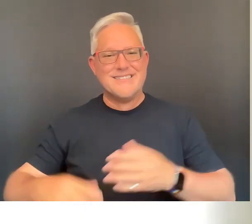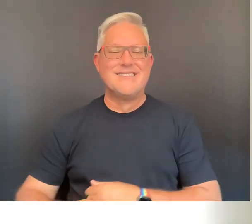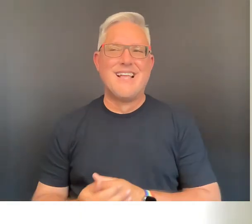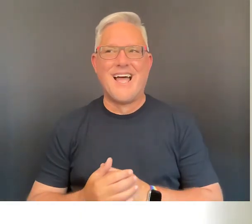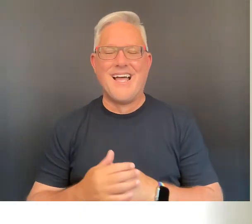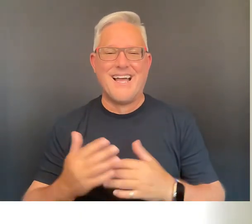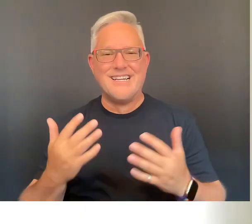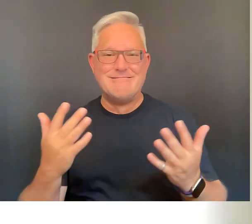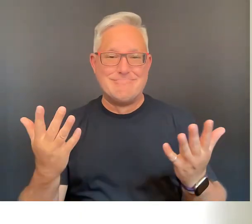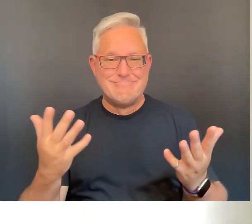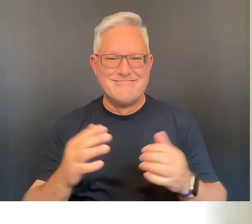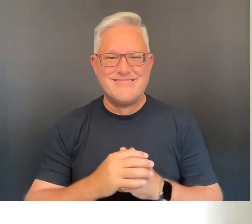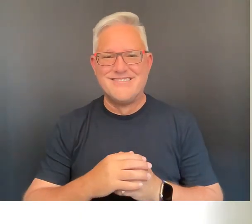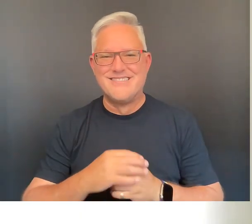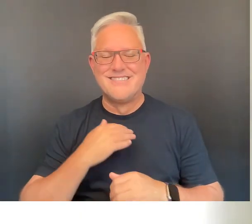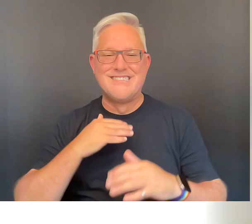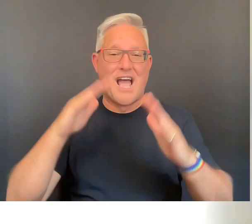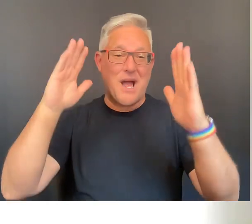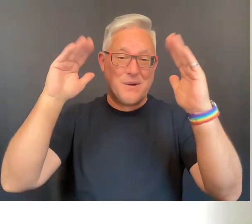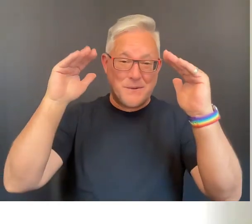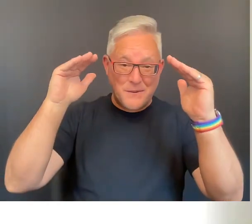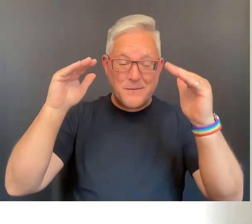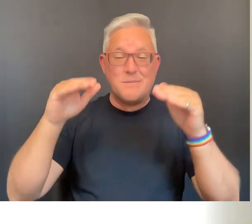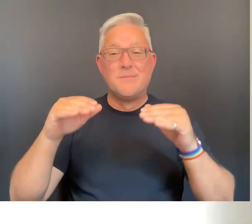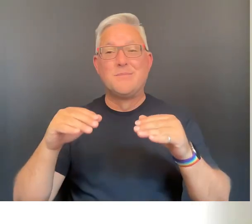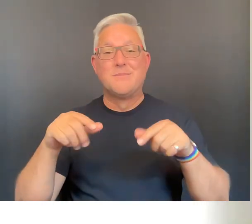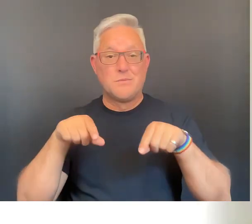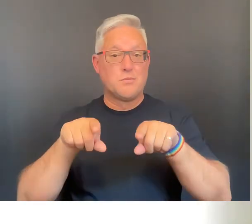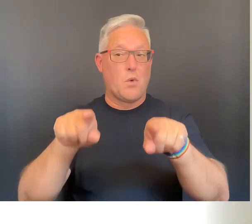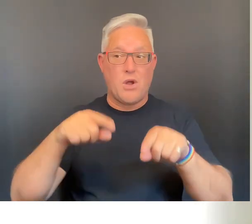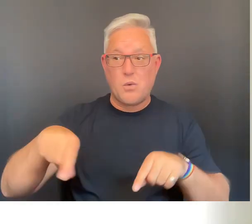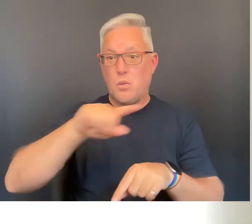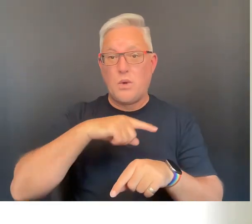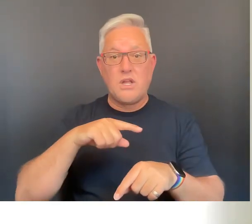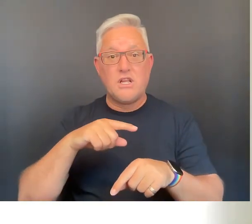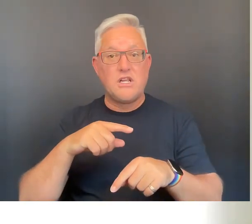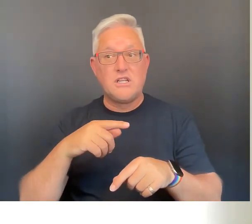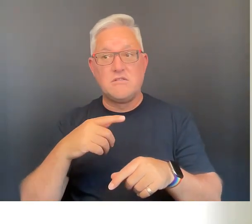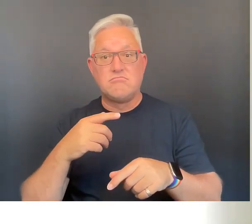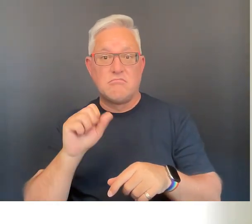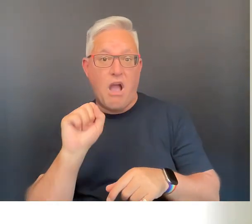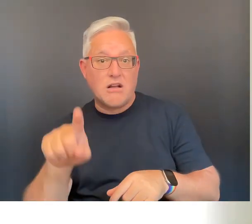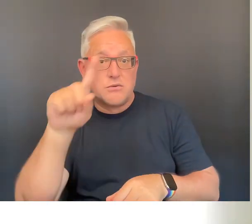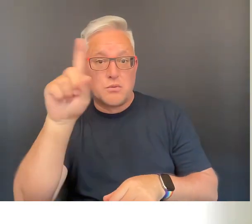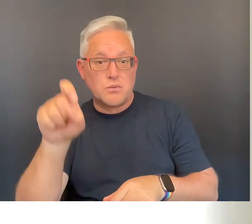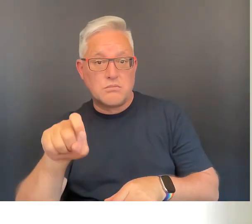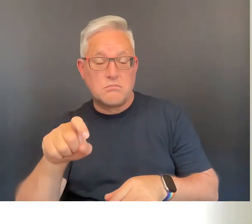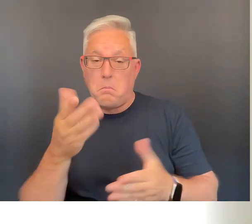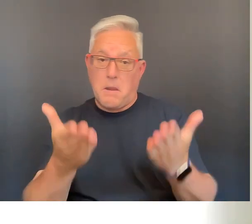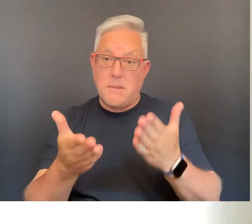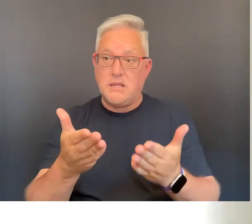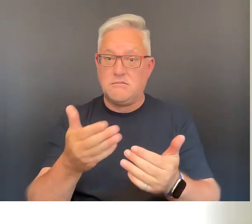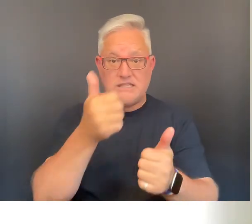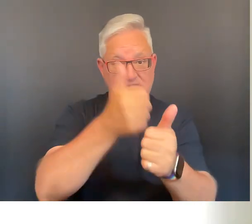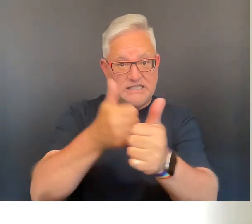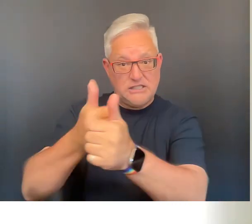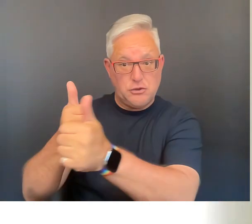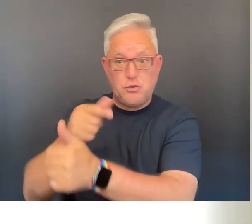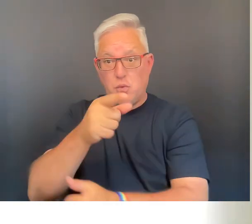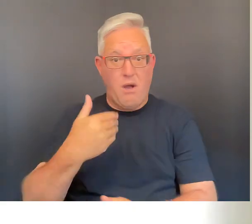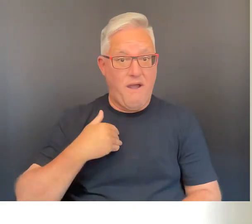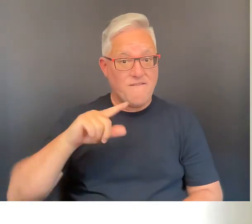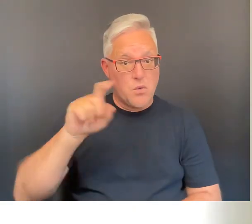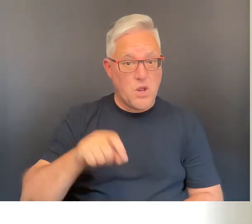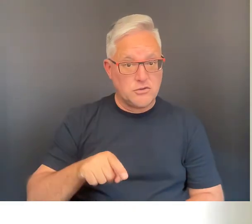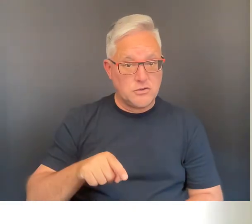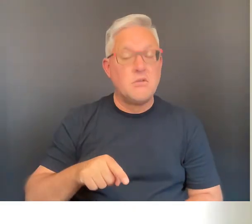I hope that you all then, as we share questions, maybe hopefully each of you have a question, then you can share your